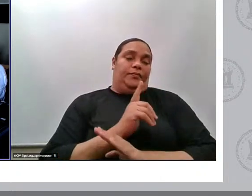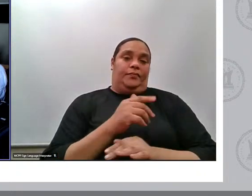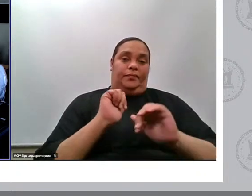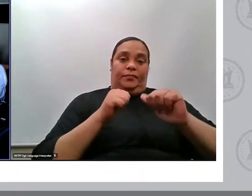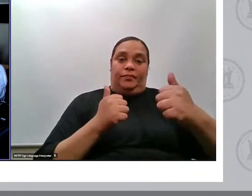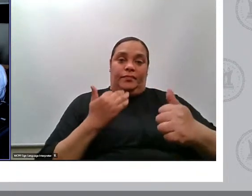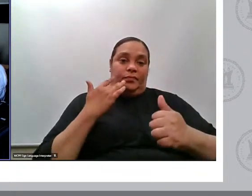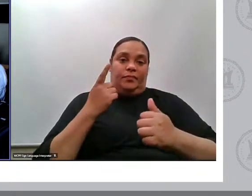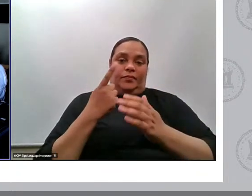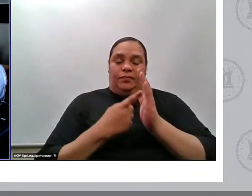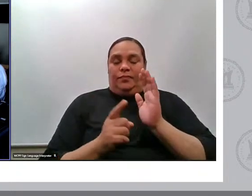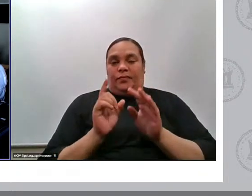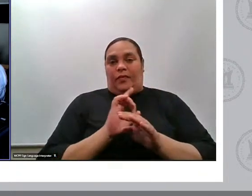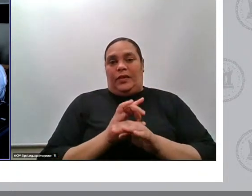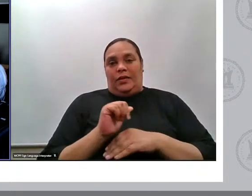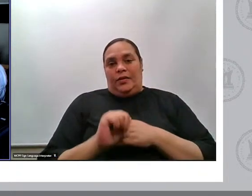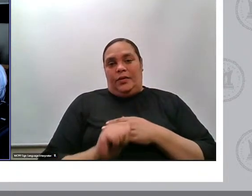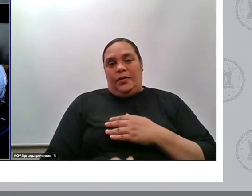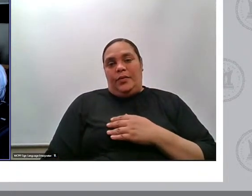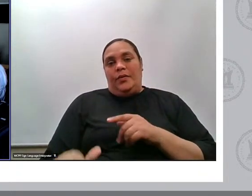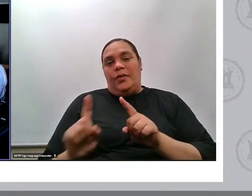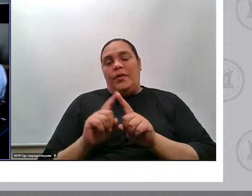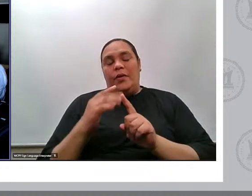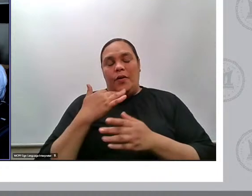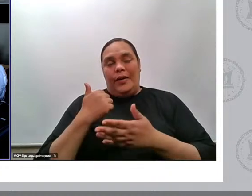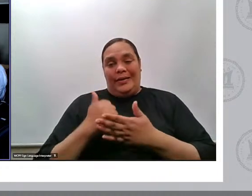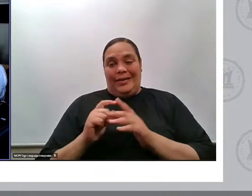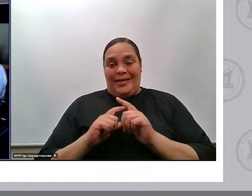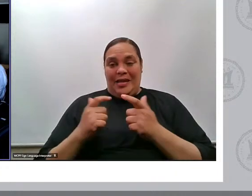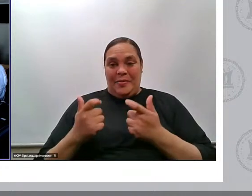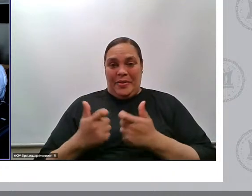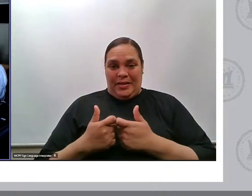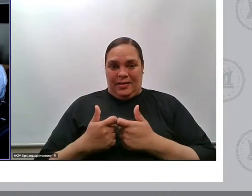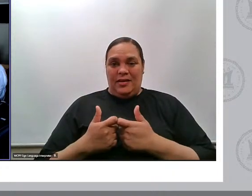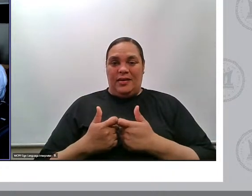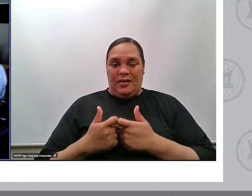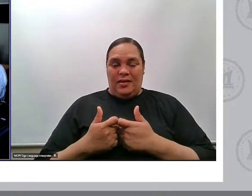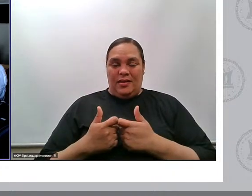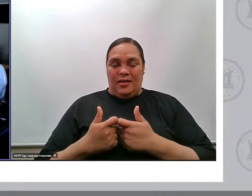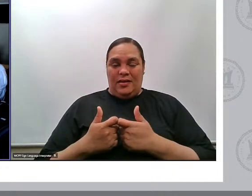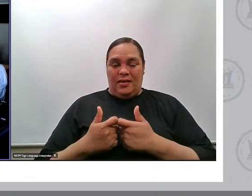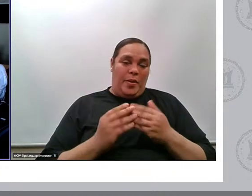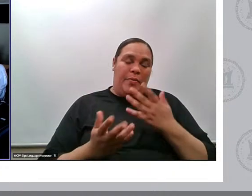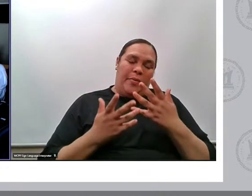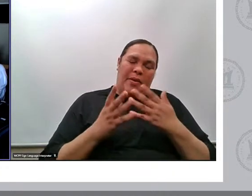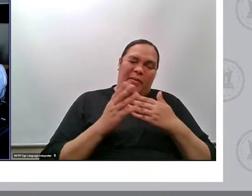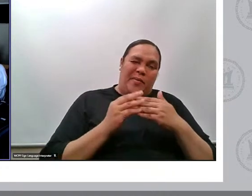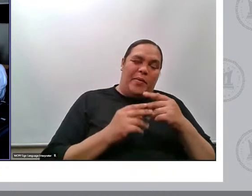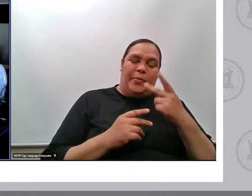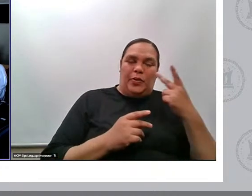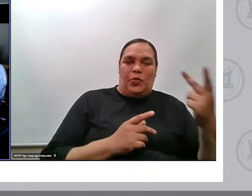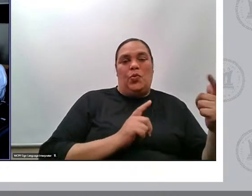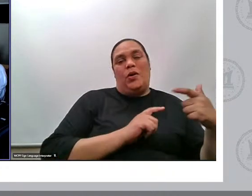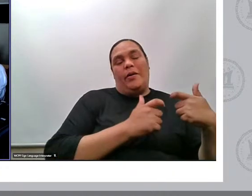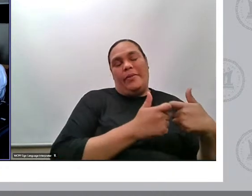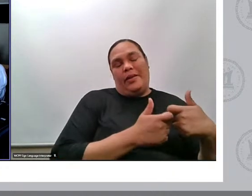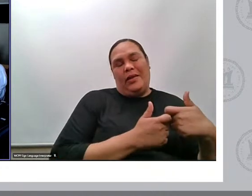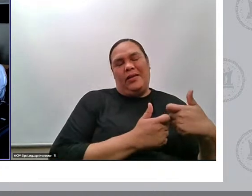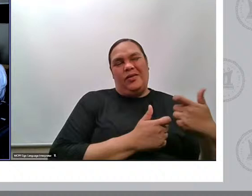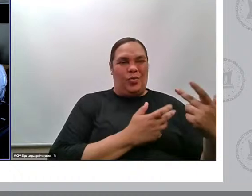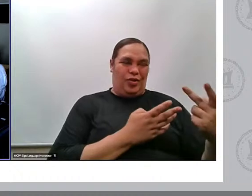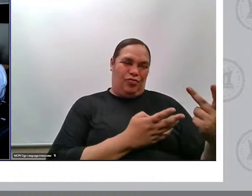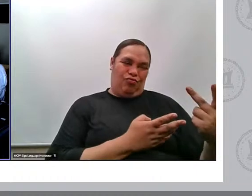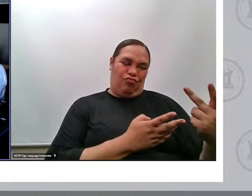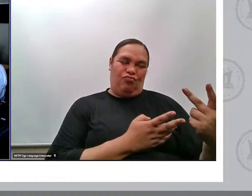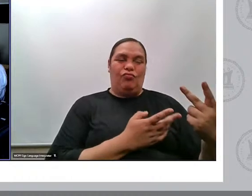a month. And in terms of sitting on committees, a board member might be a member of 2 committees. So that should